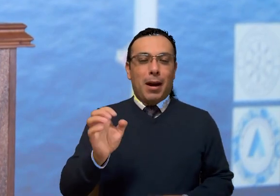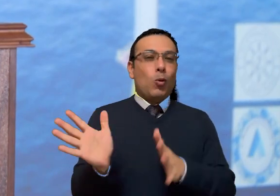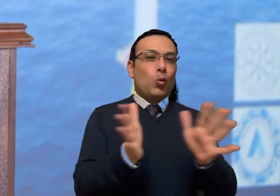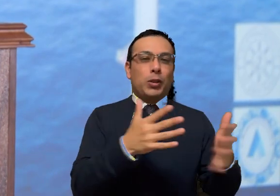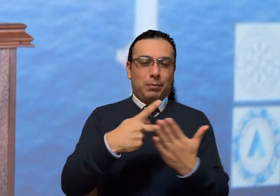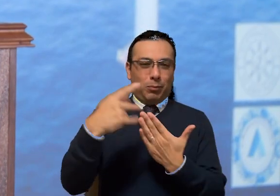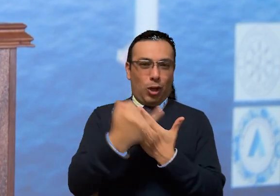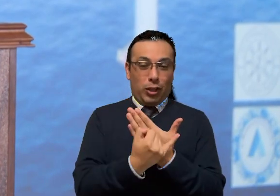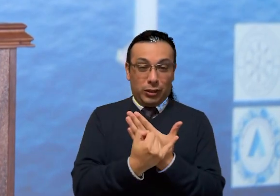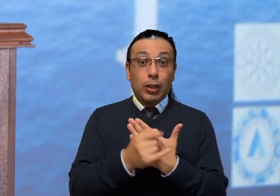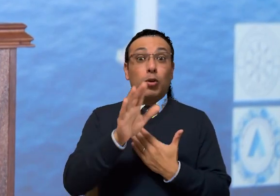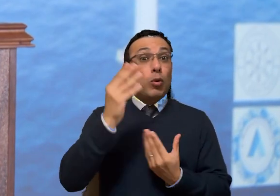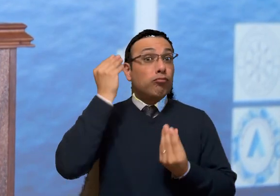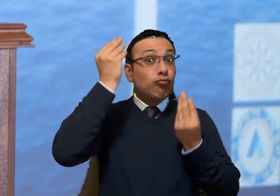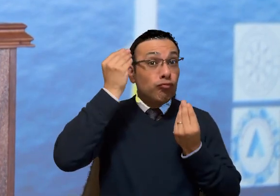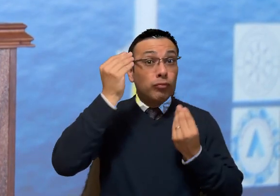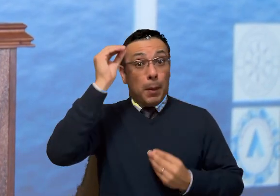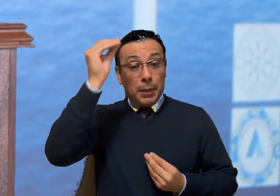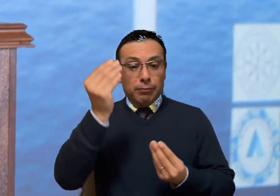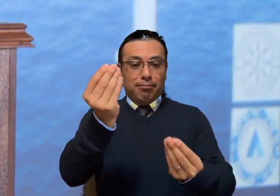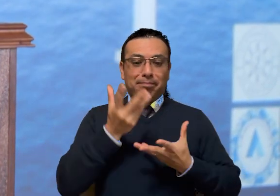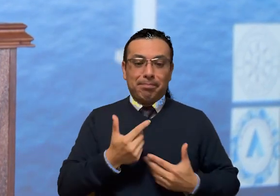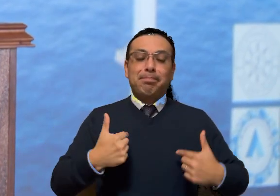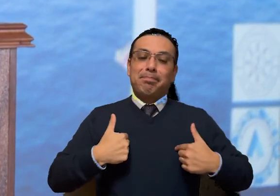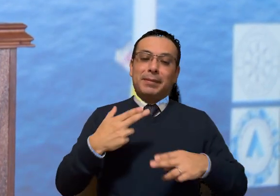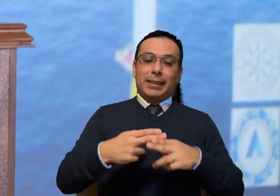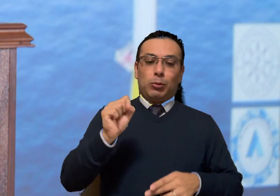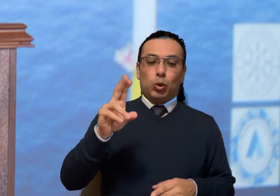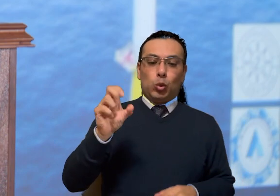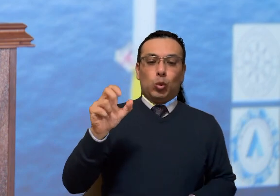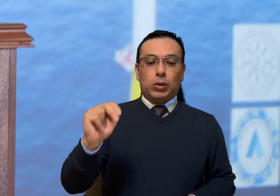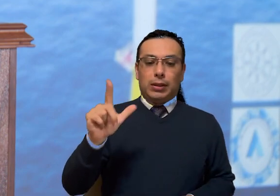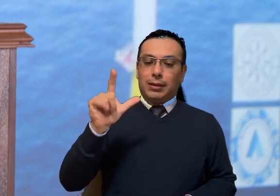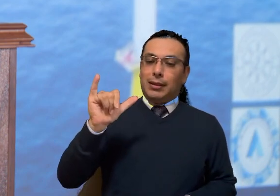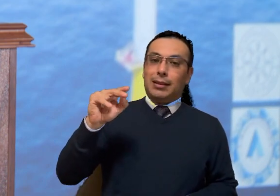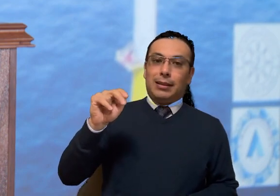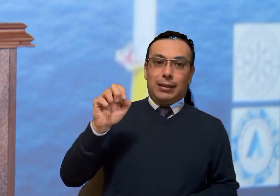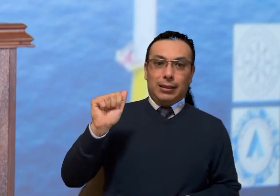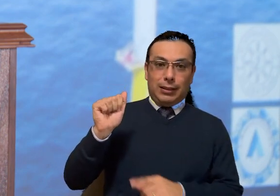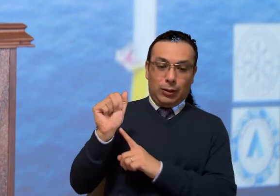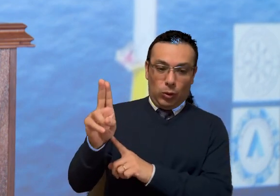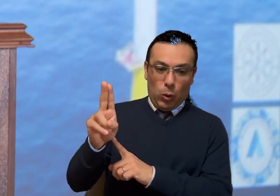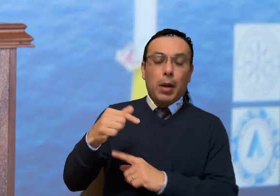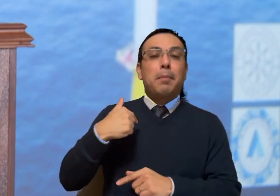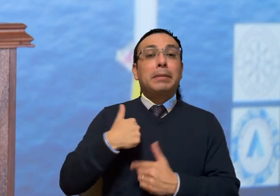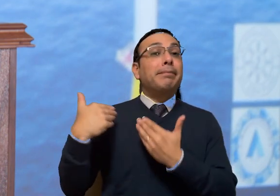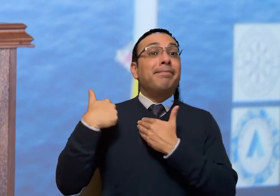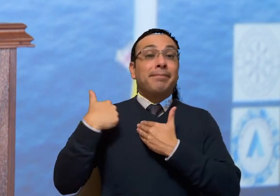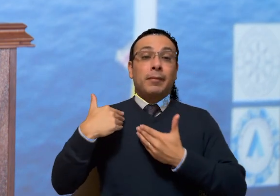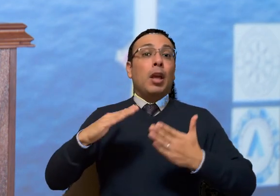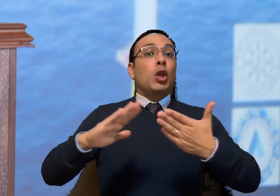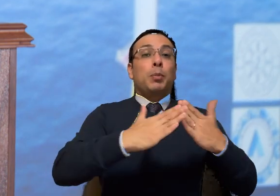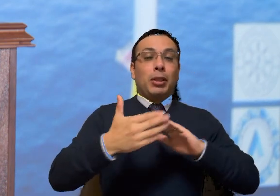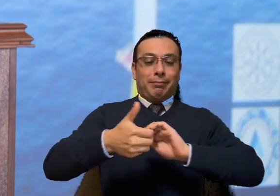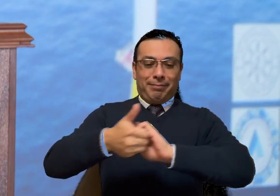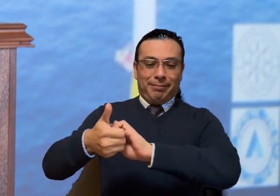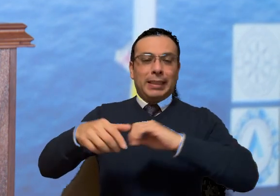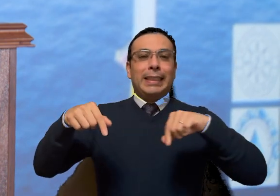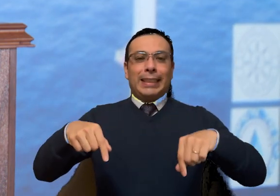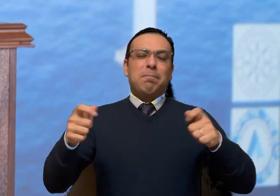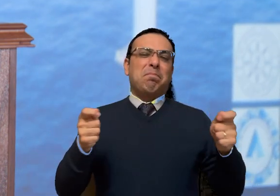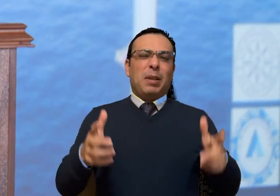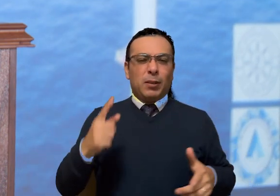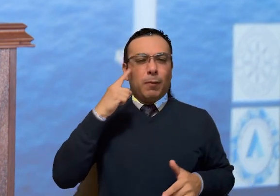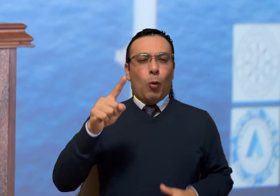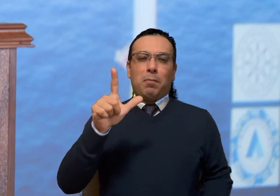team. So I'm Susan Lino. I am the Community Engagement Manager for Long Island. And to start us off,